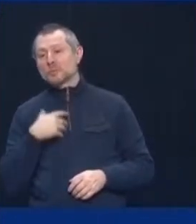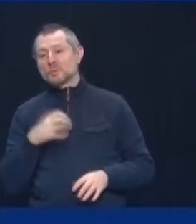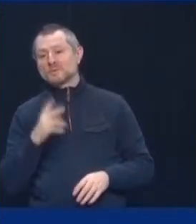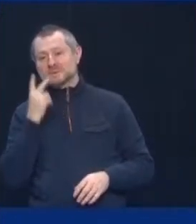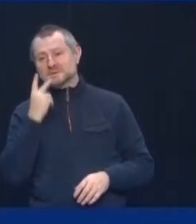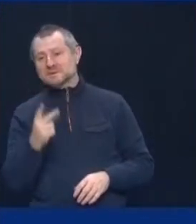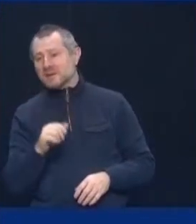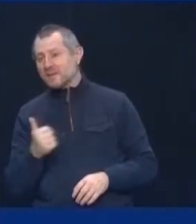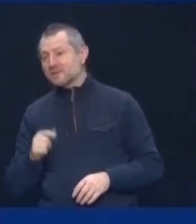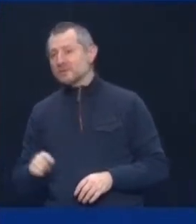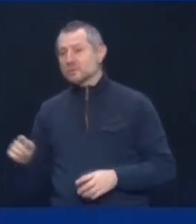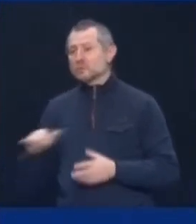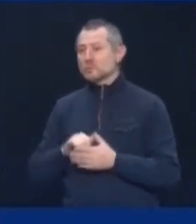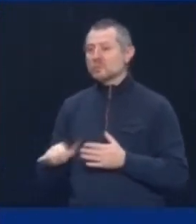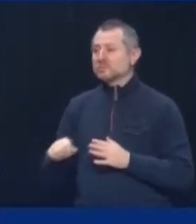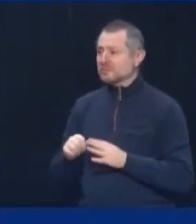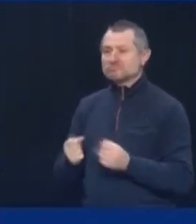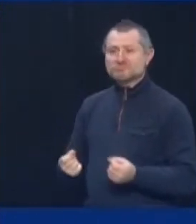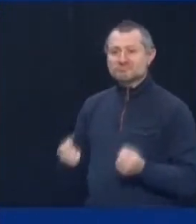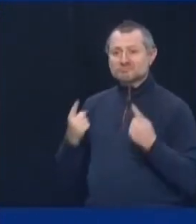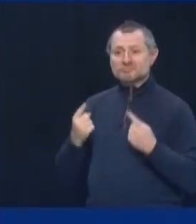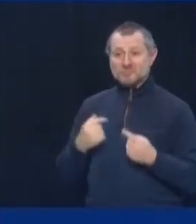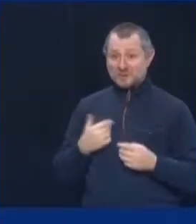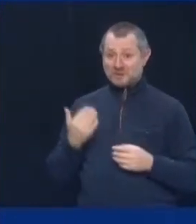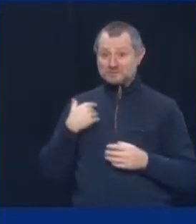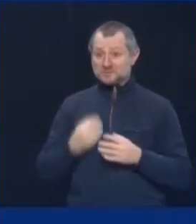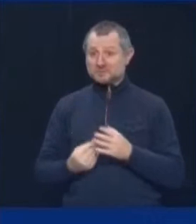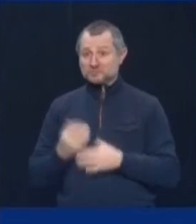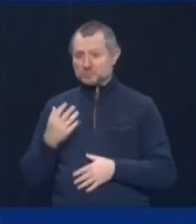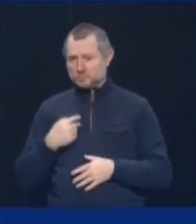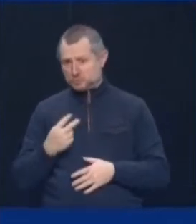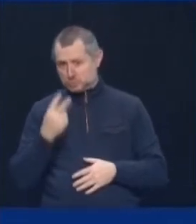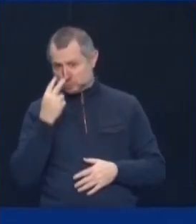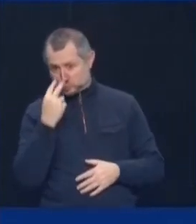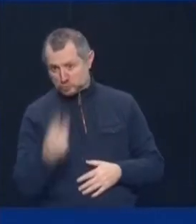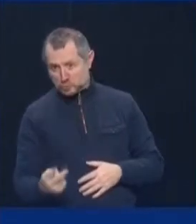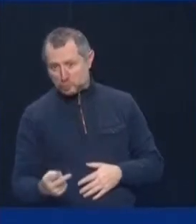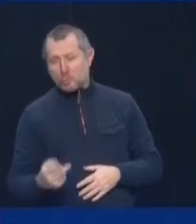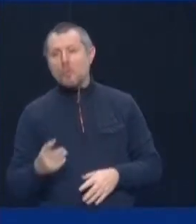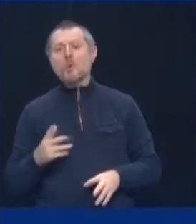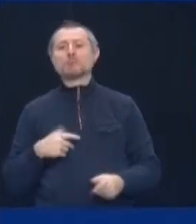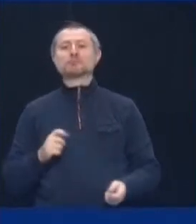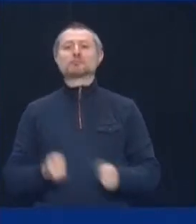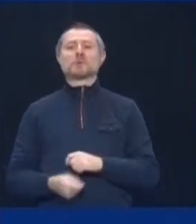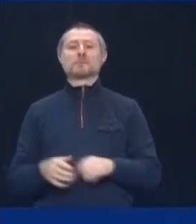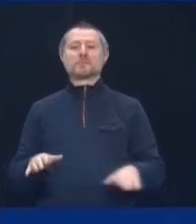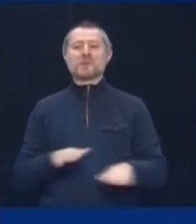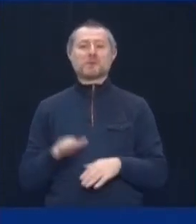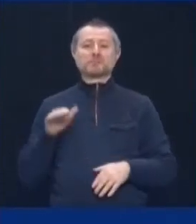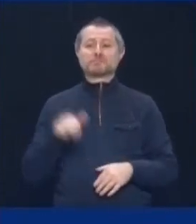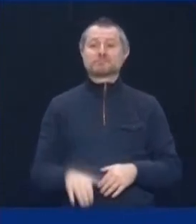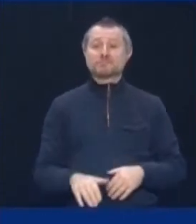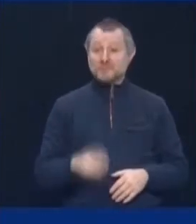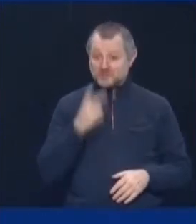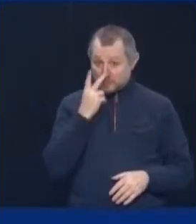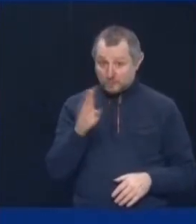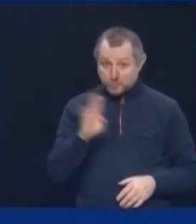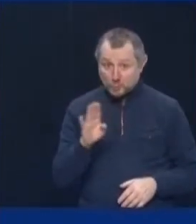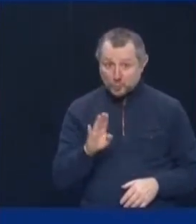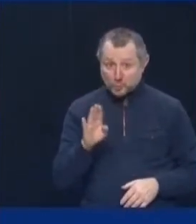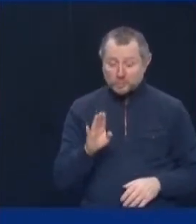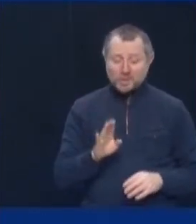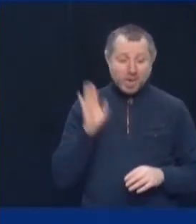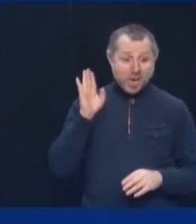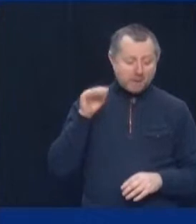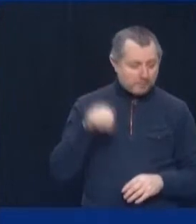in the spring, they changed. They got it in Brooklyn and the number came down. They got it in Orange County and the number came down.